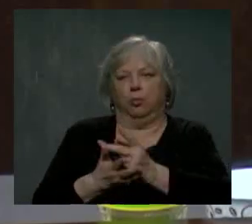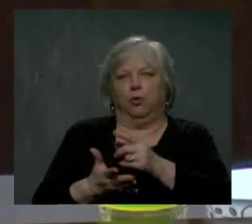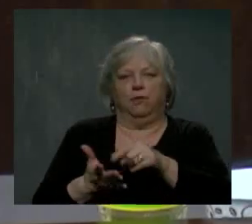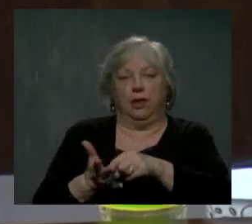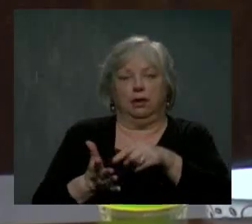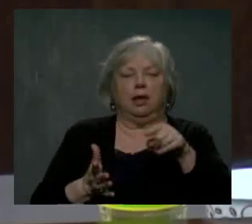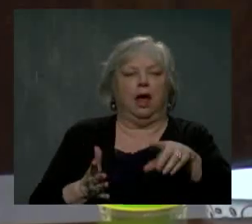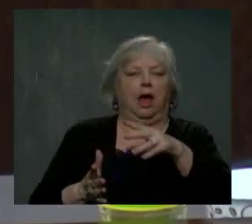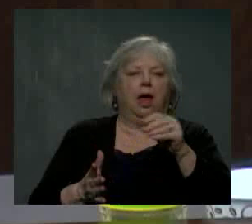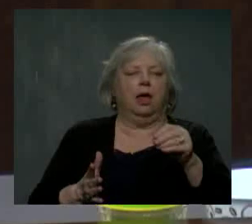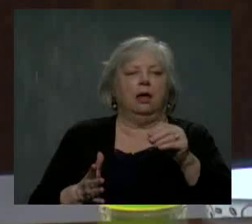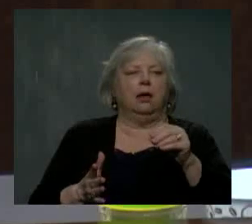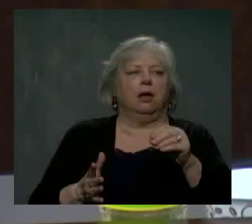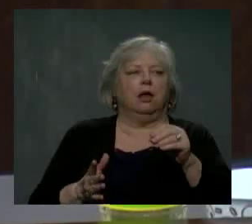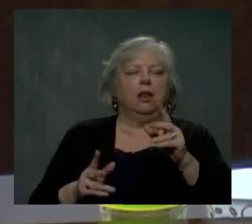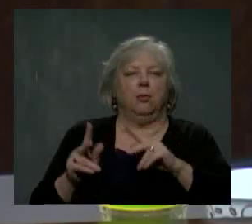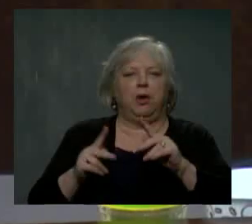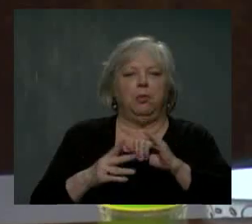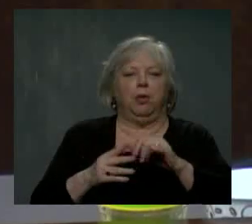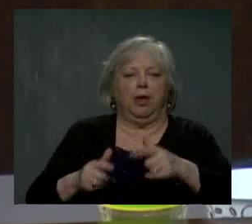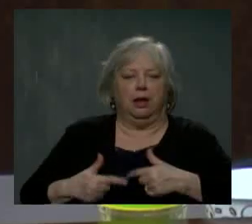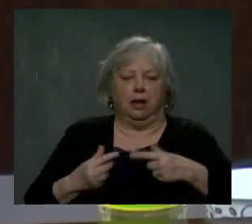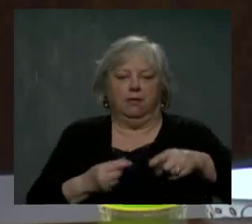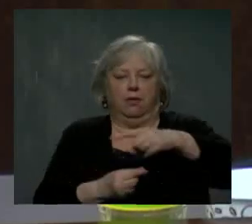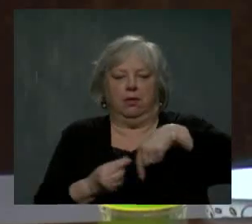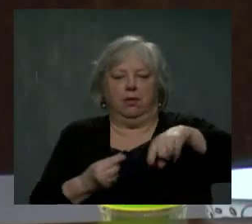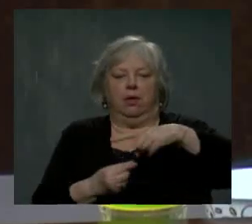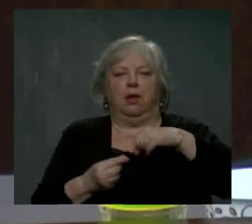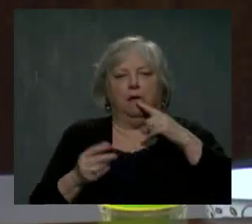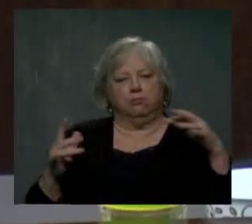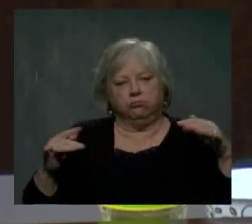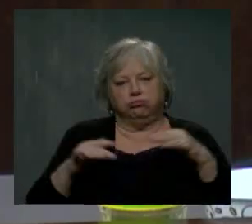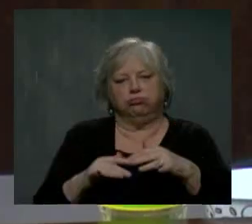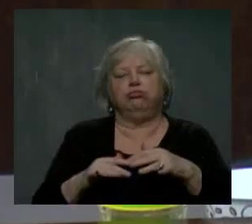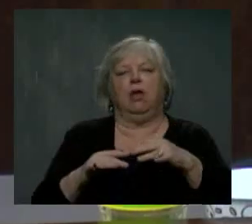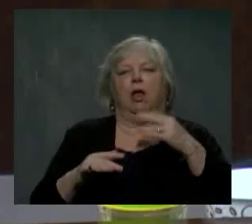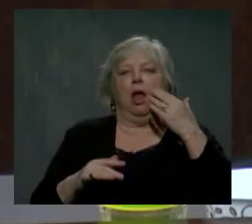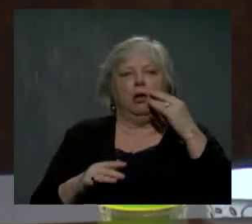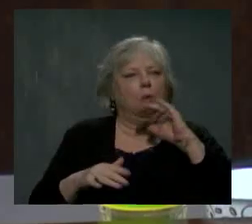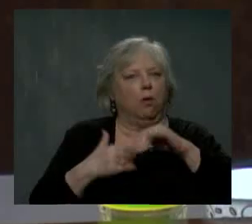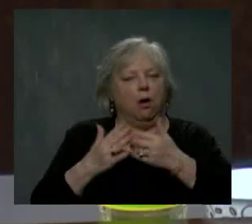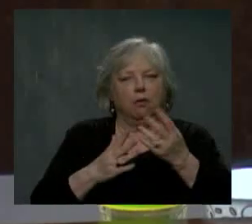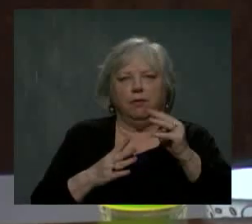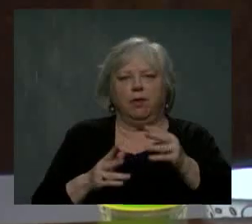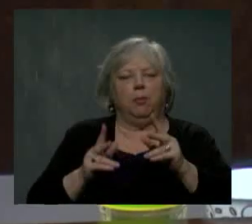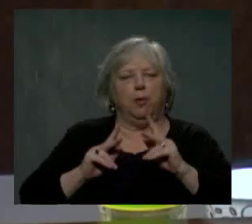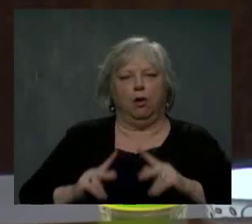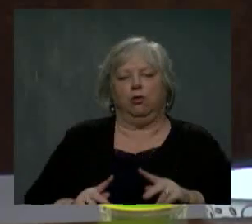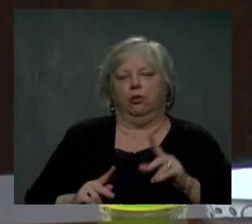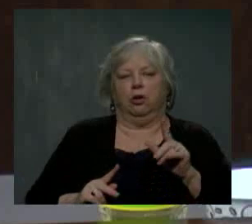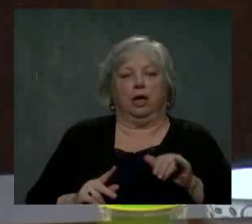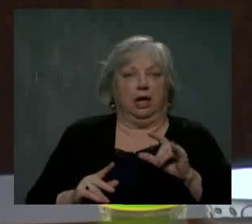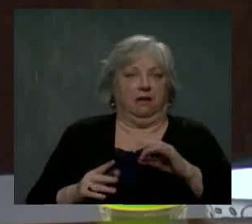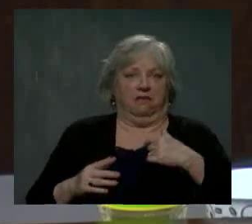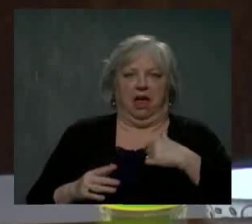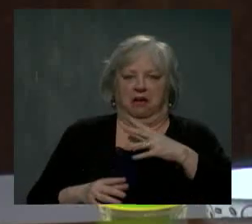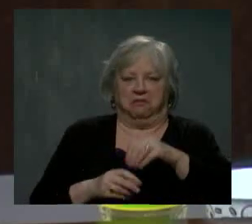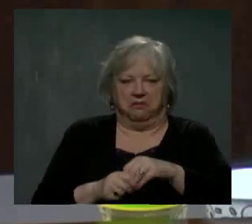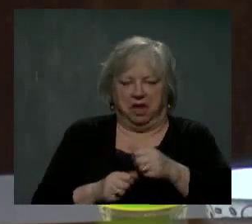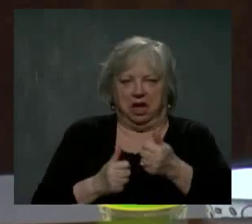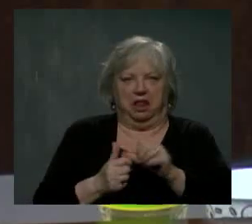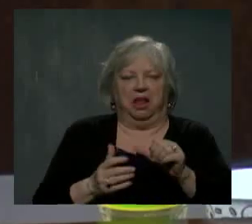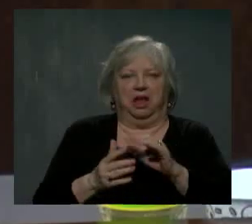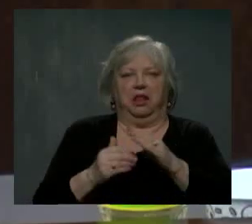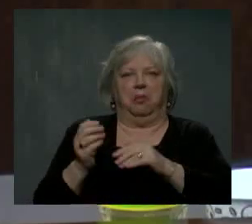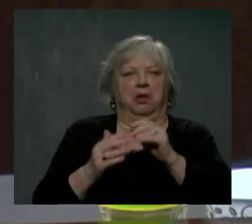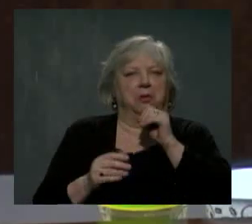full force at both planning commission meetings. I know all of them personally. So if I have anything to do with it, that building will